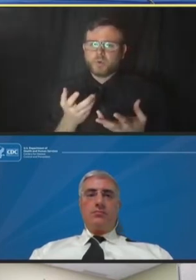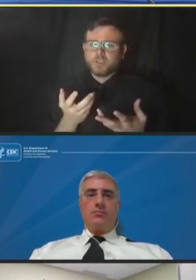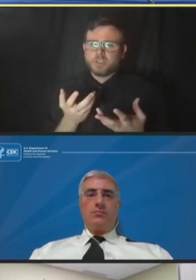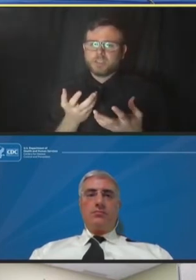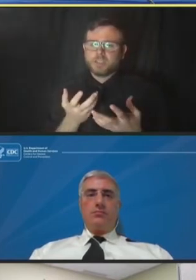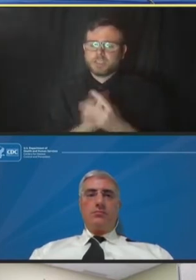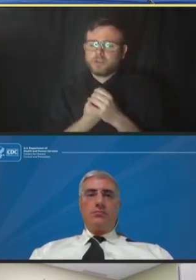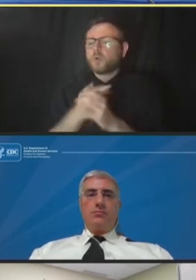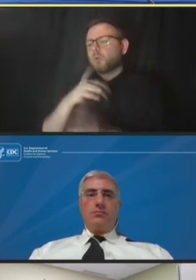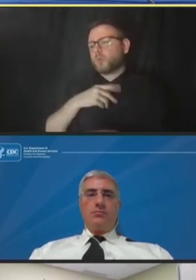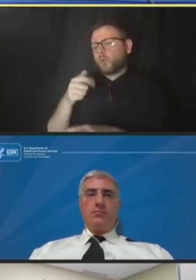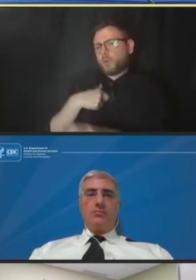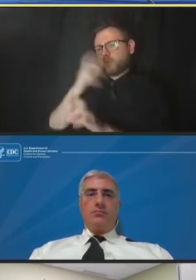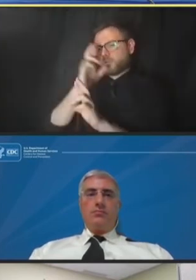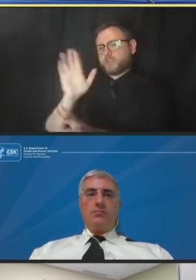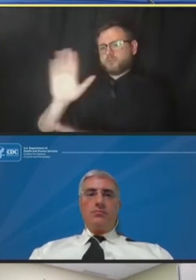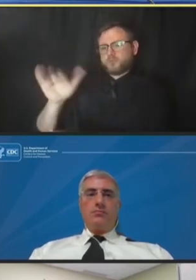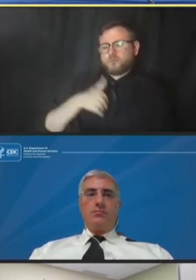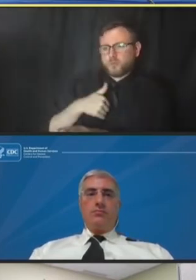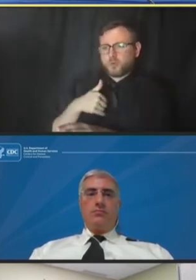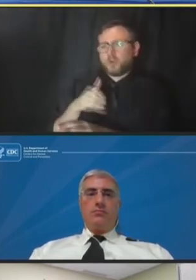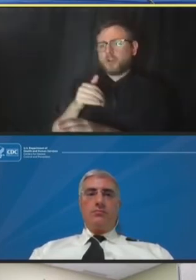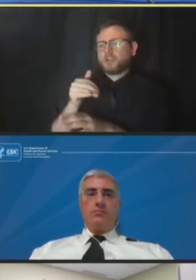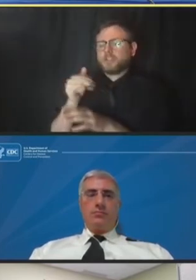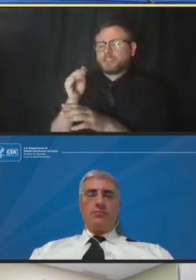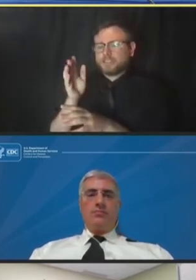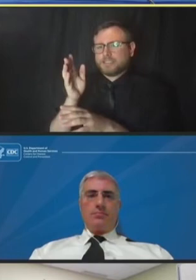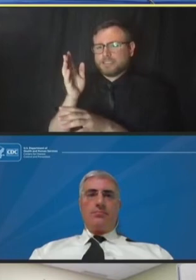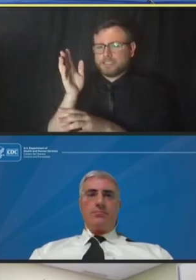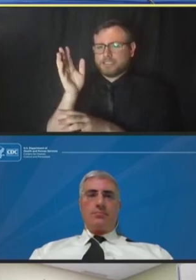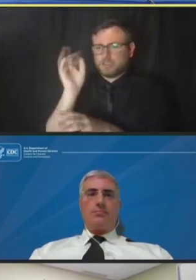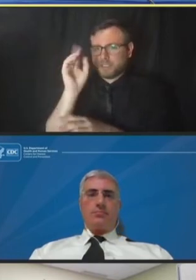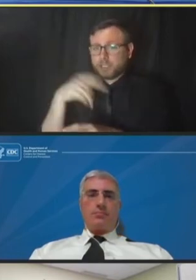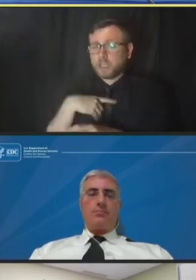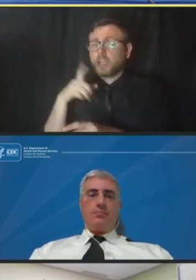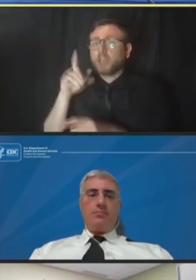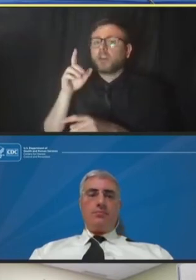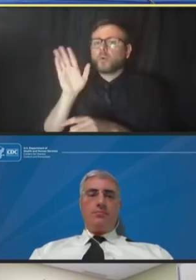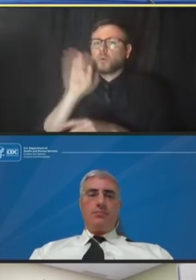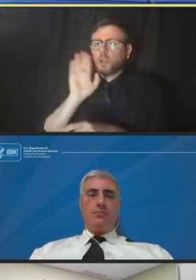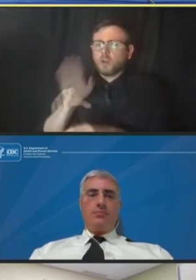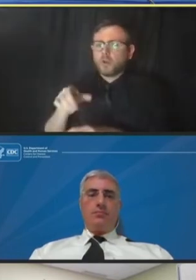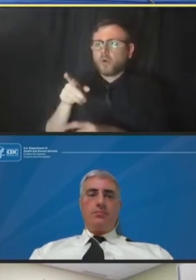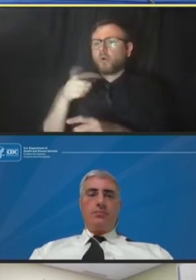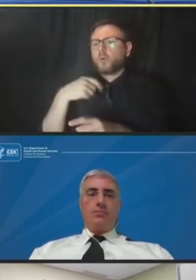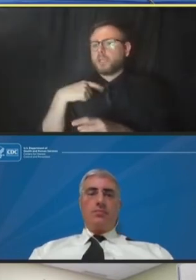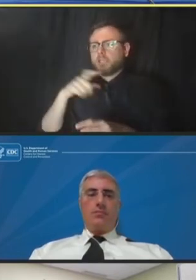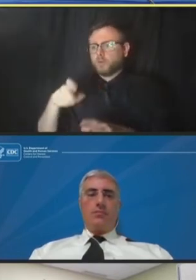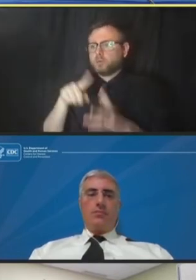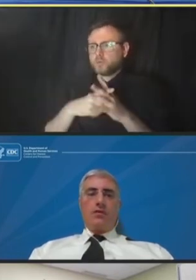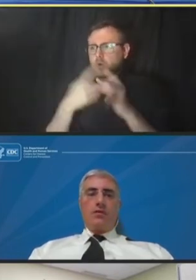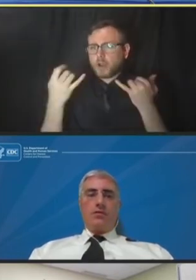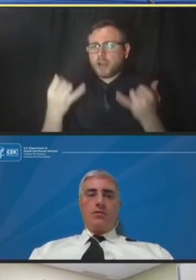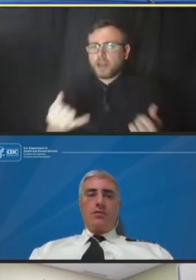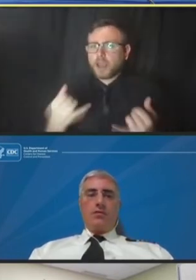many lessons that tell us we can't start soon enough in anticipating what else we need to be saying.